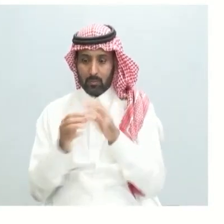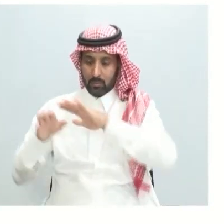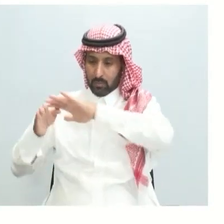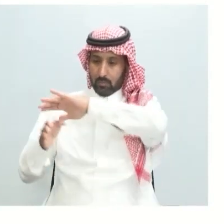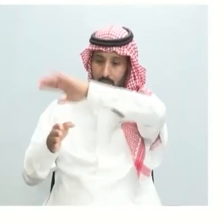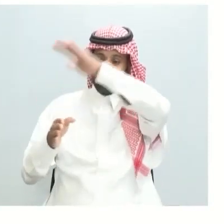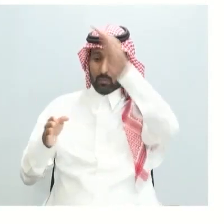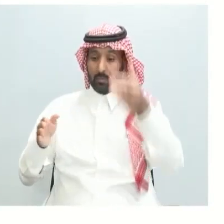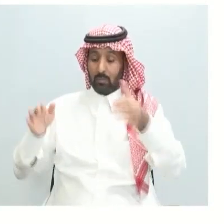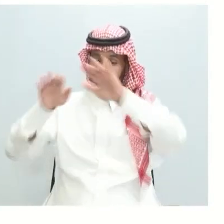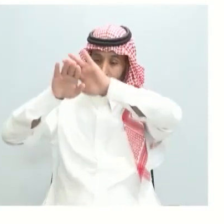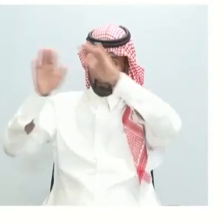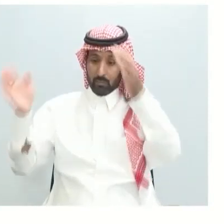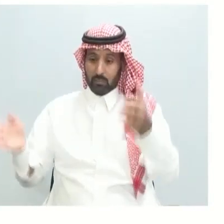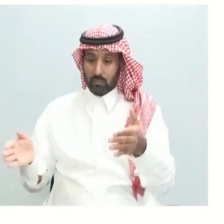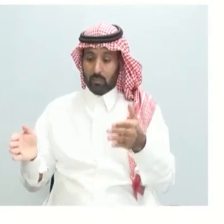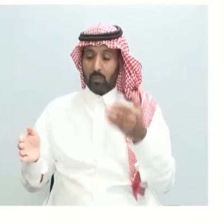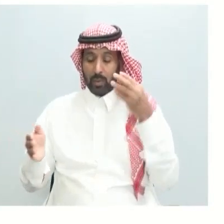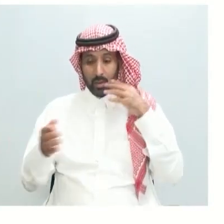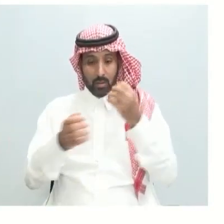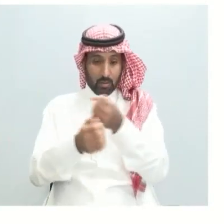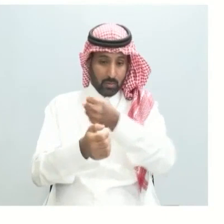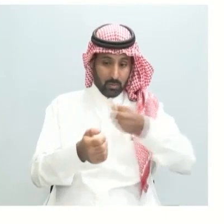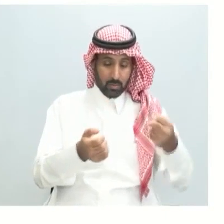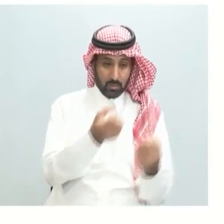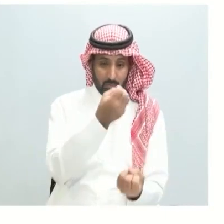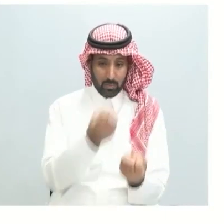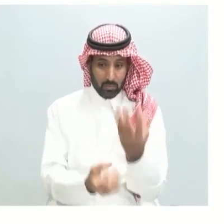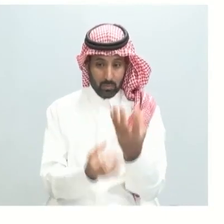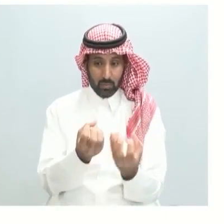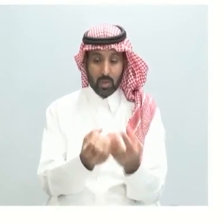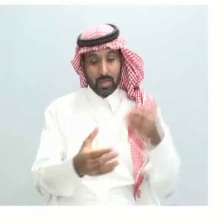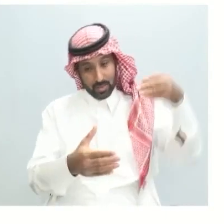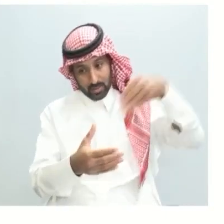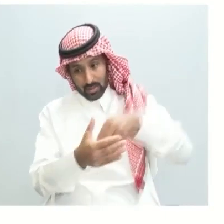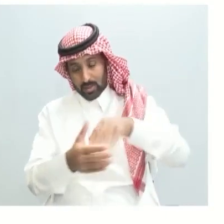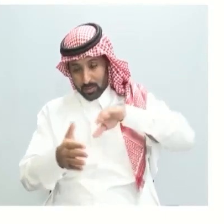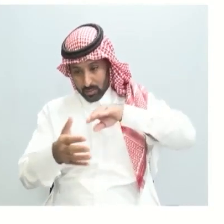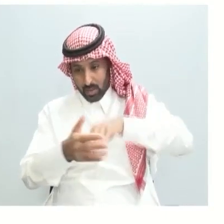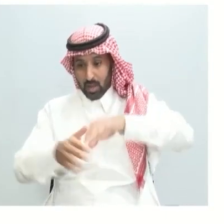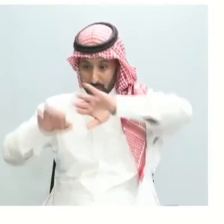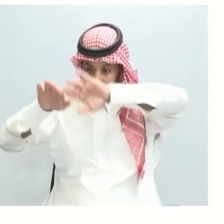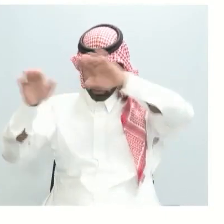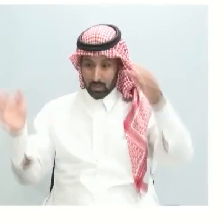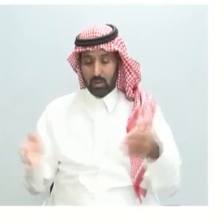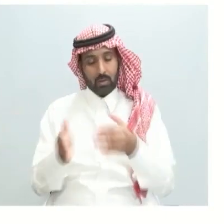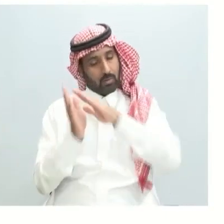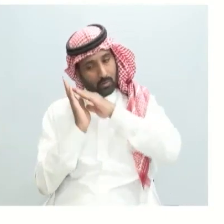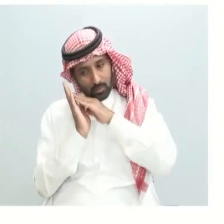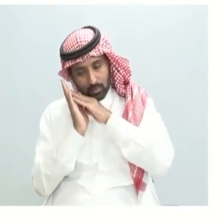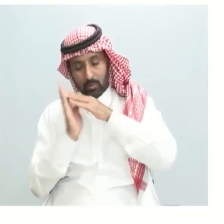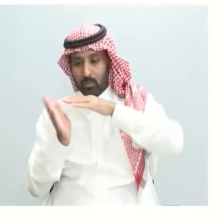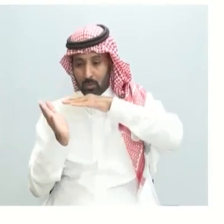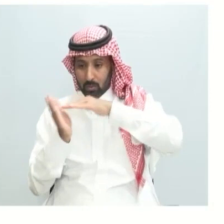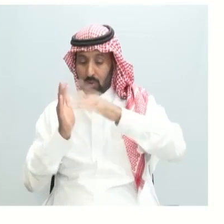The Eskimo igloo, cooking facilities, stove, they cook using stove inside, of course, the igloo. Sleeping arrangements, they